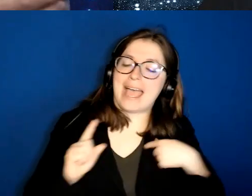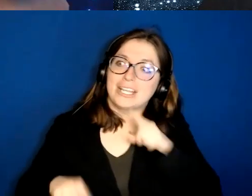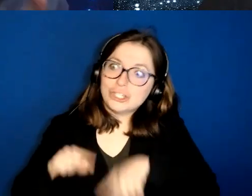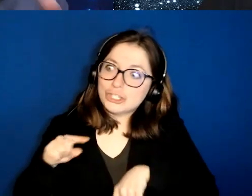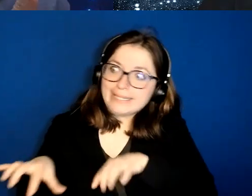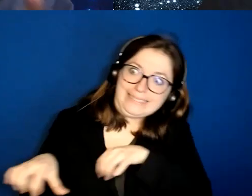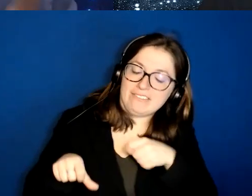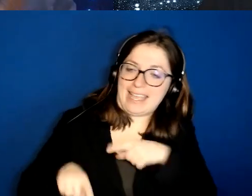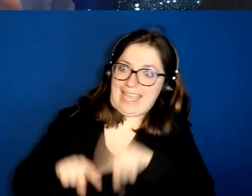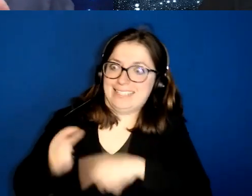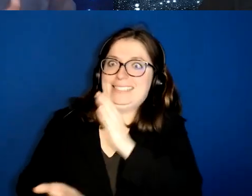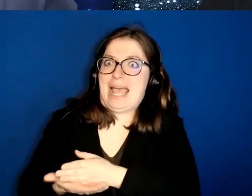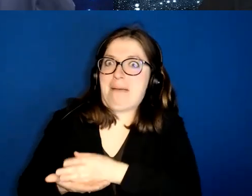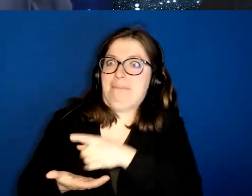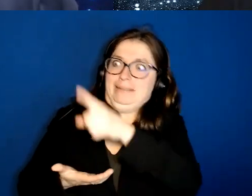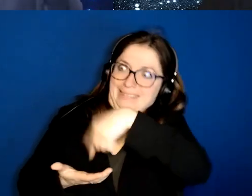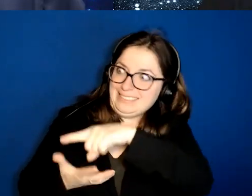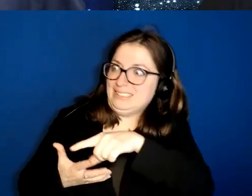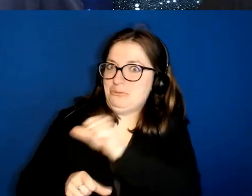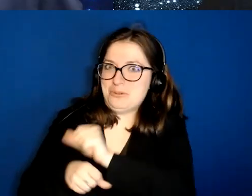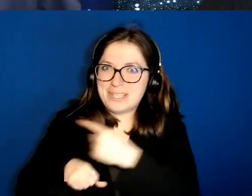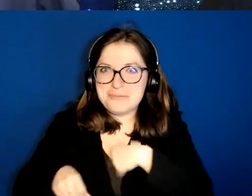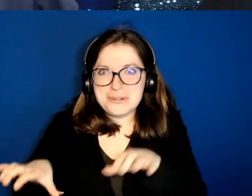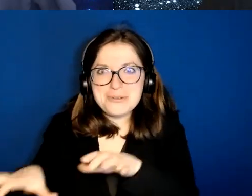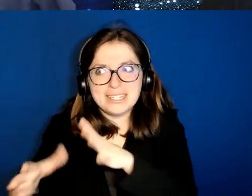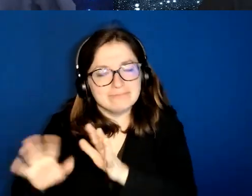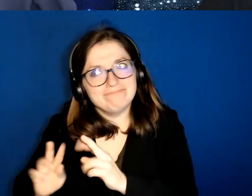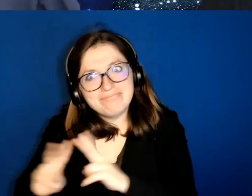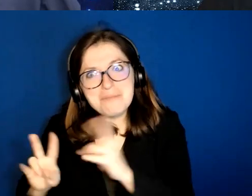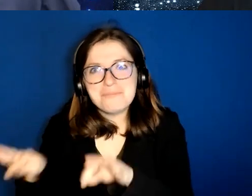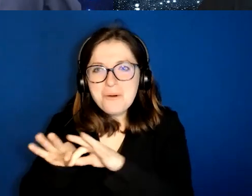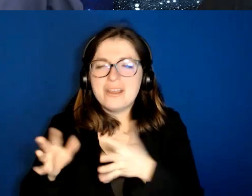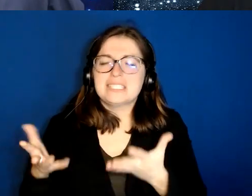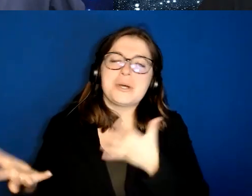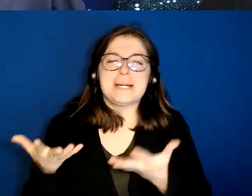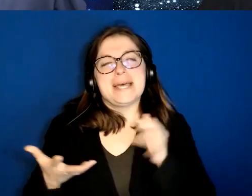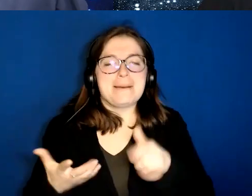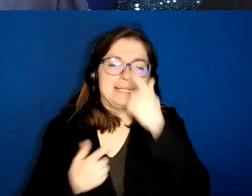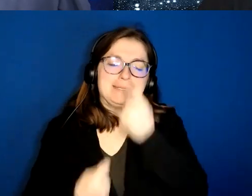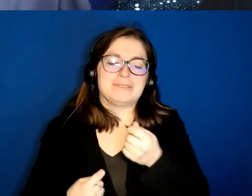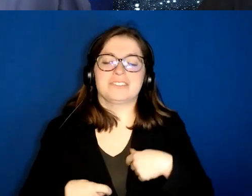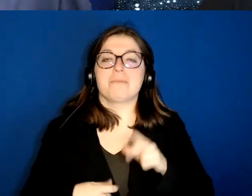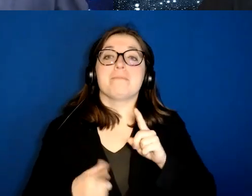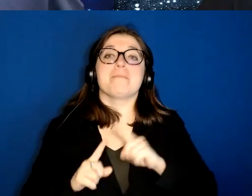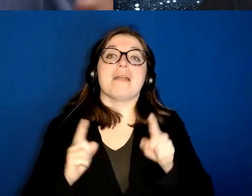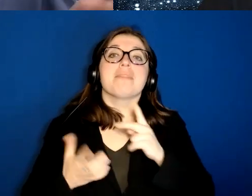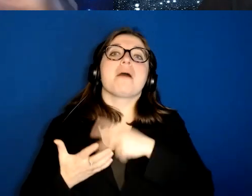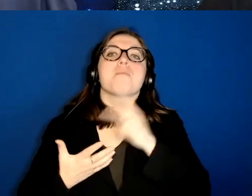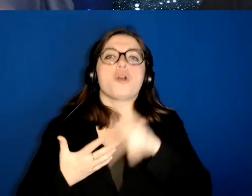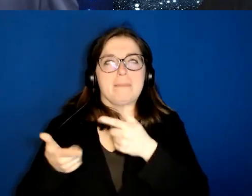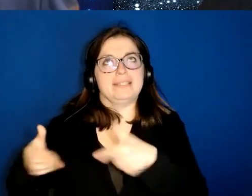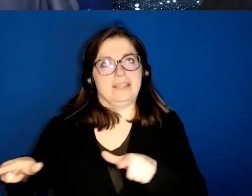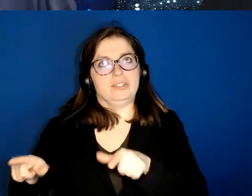can't stop this thing that we're doing, you know? So it was interesting, but it was probably through the programming languages element. And well,